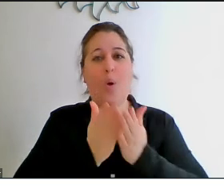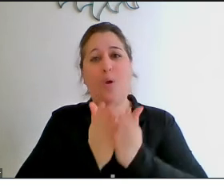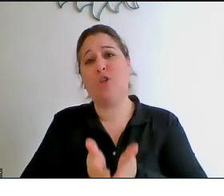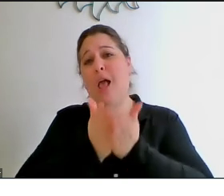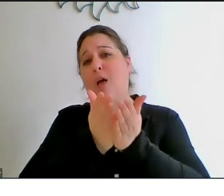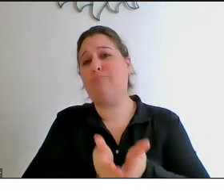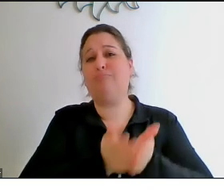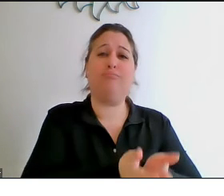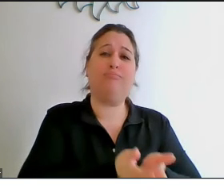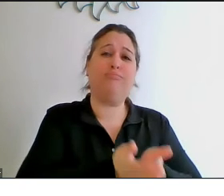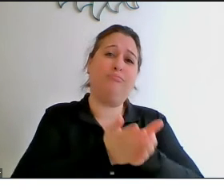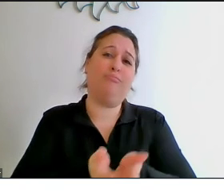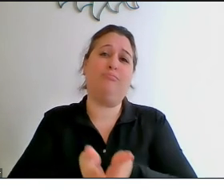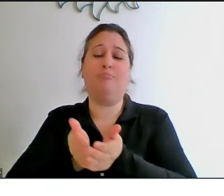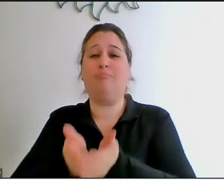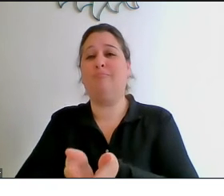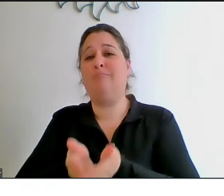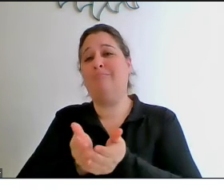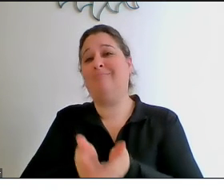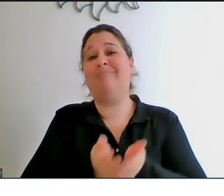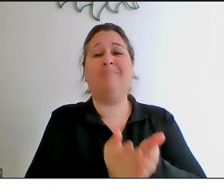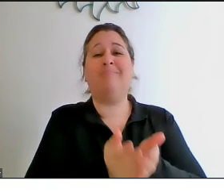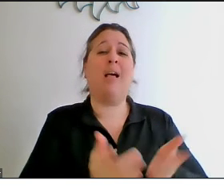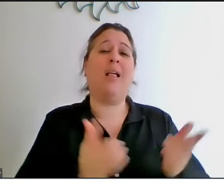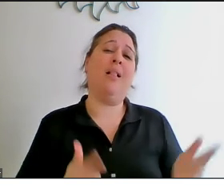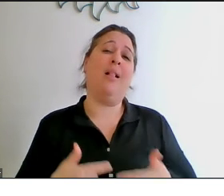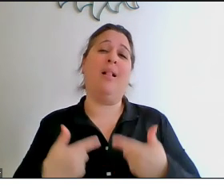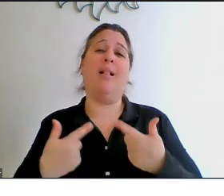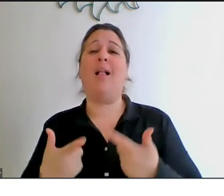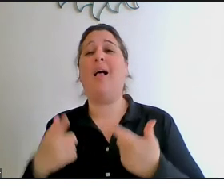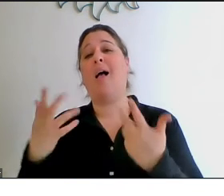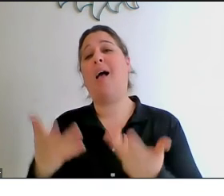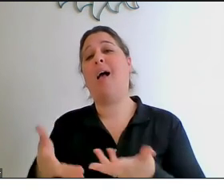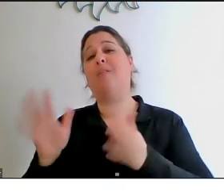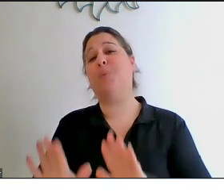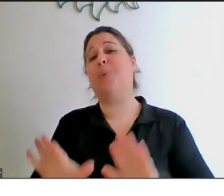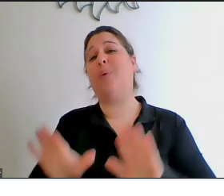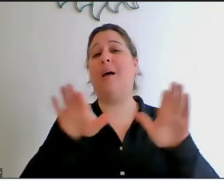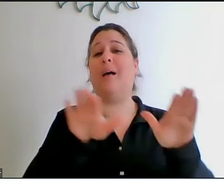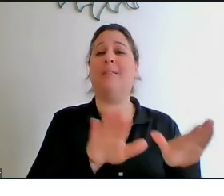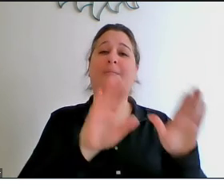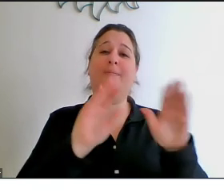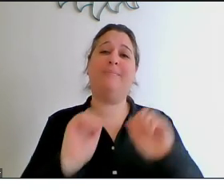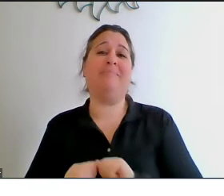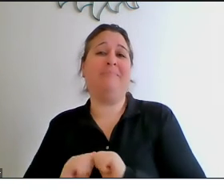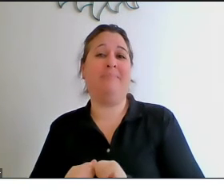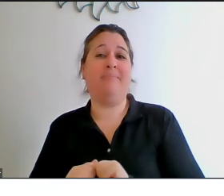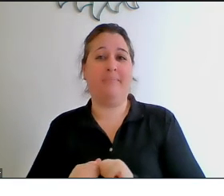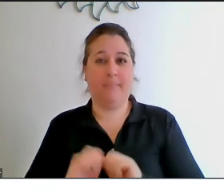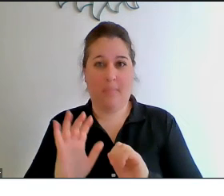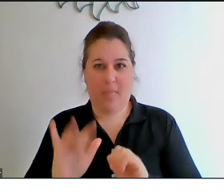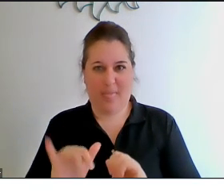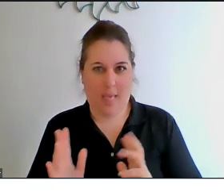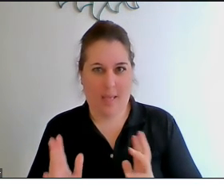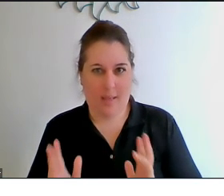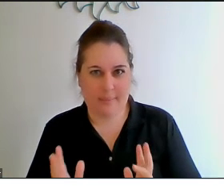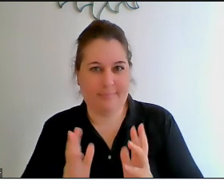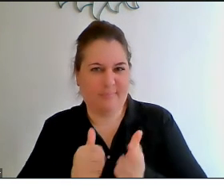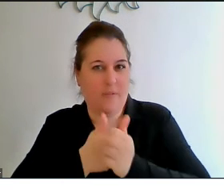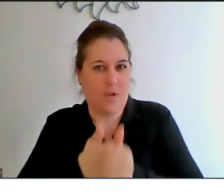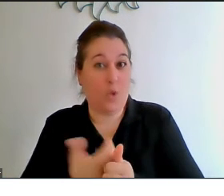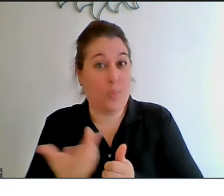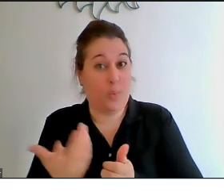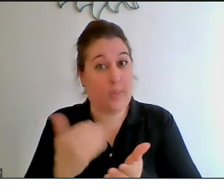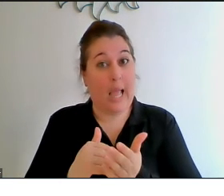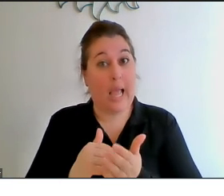boat gently down the stream. Merrily, merrily, merrily, merrily, life is but a dream. So basically that's what you're going to be